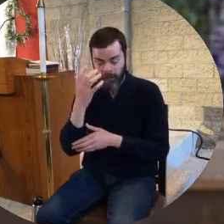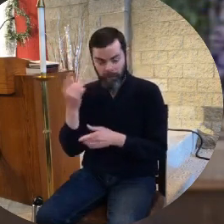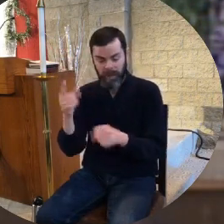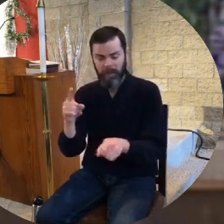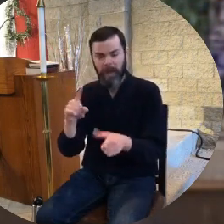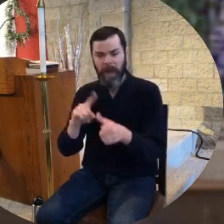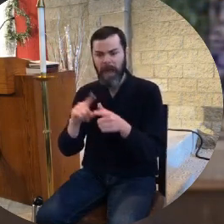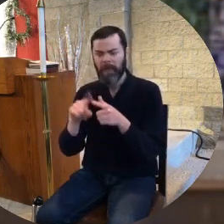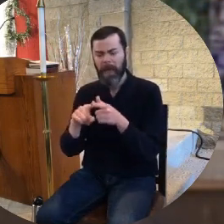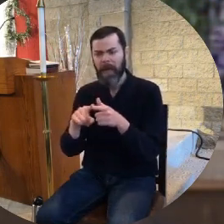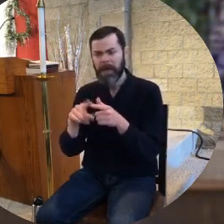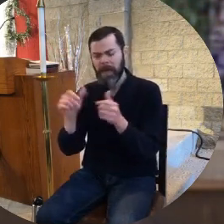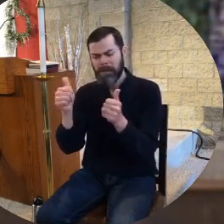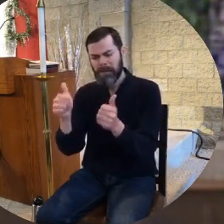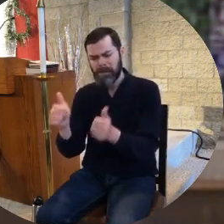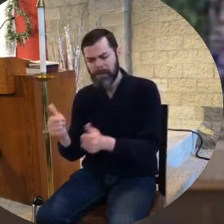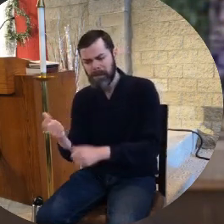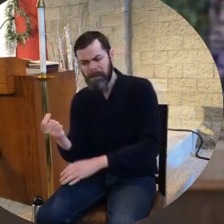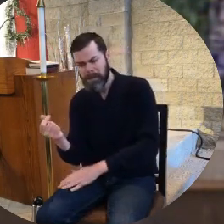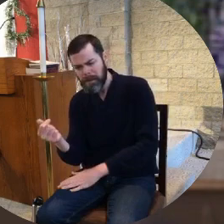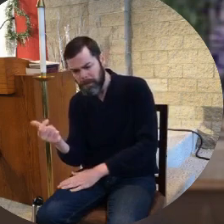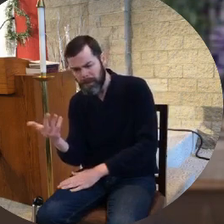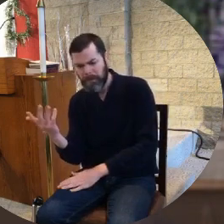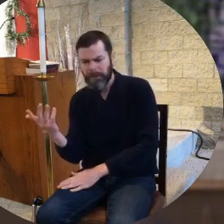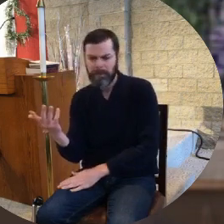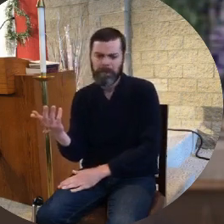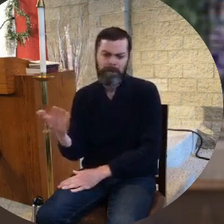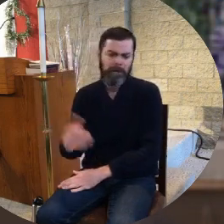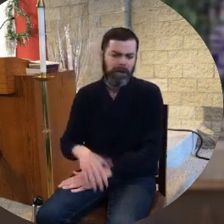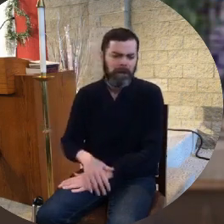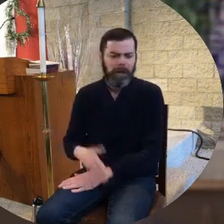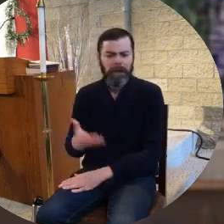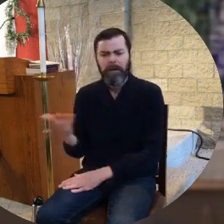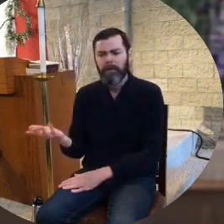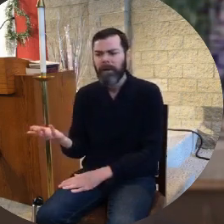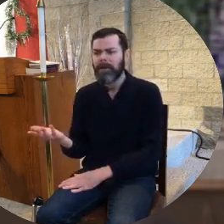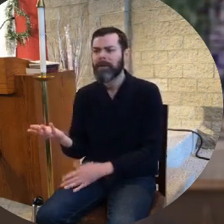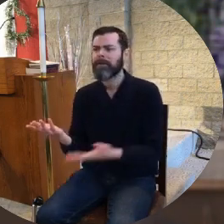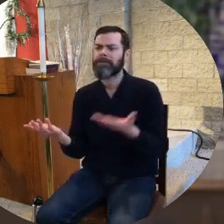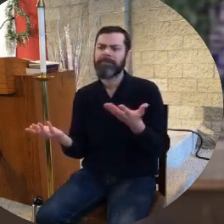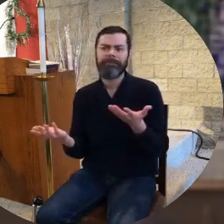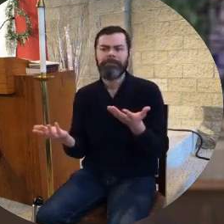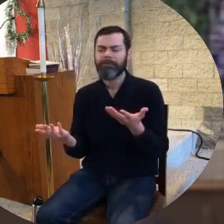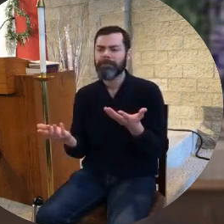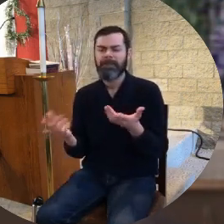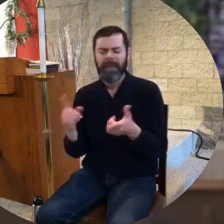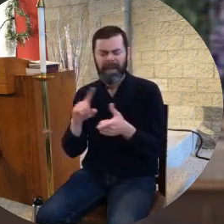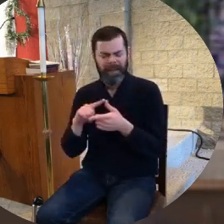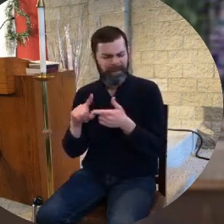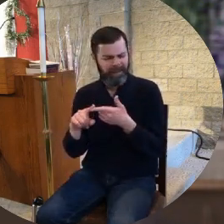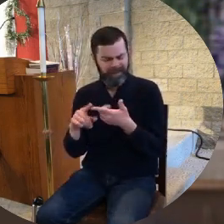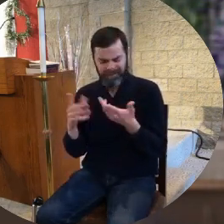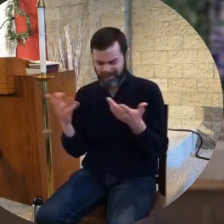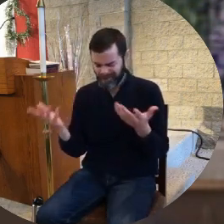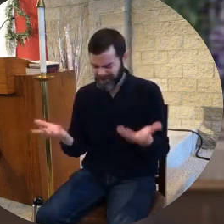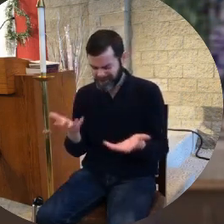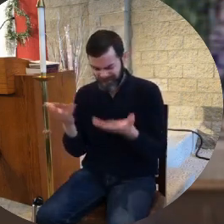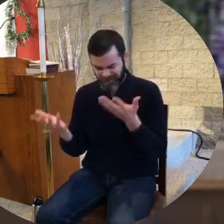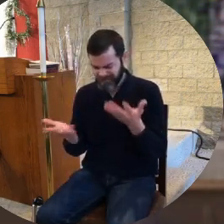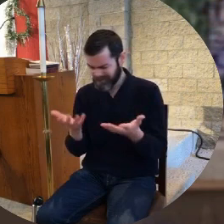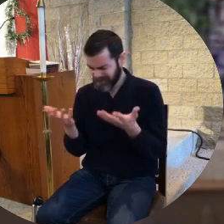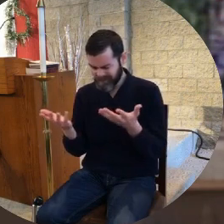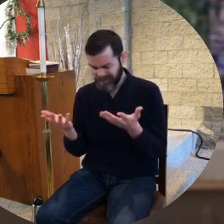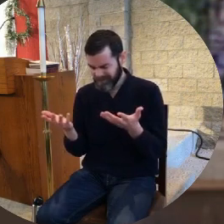hardly stand to do sex, drugs, and rock and roll together, you know? And suddenly, marriage